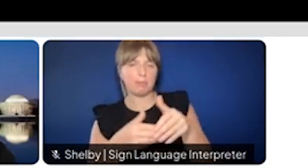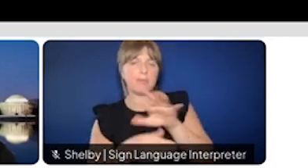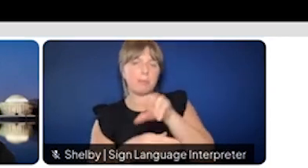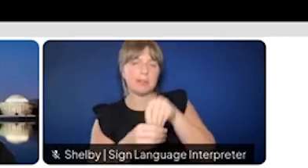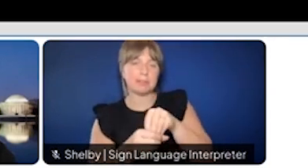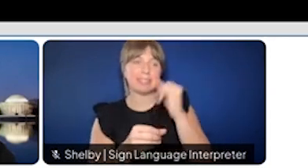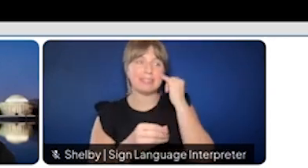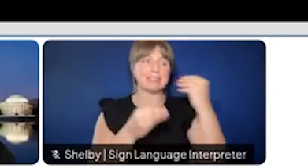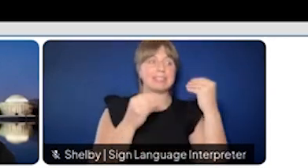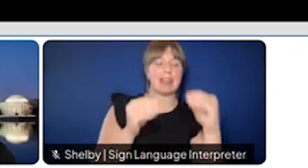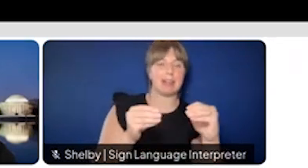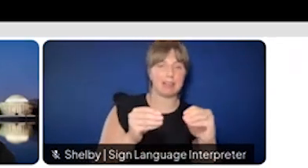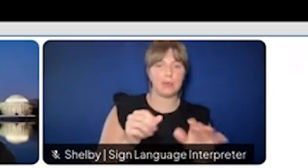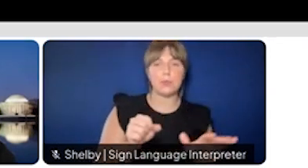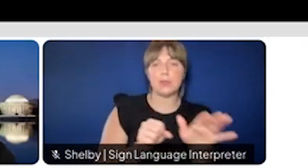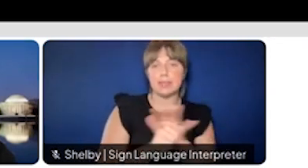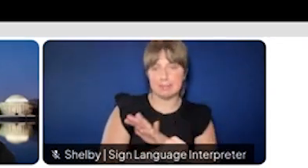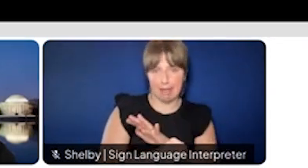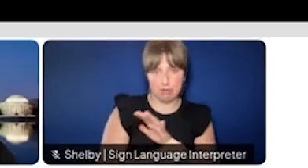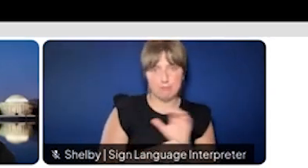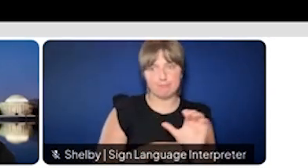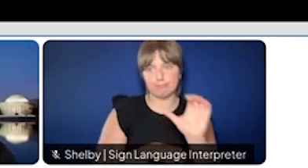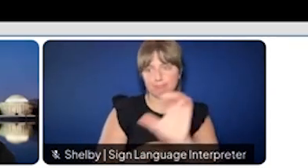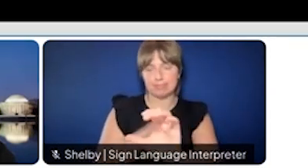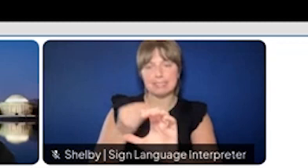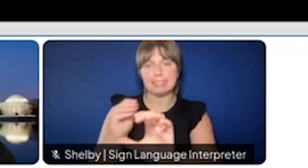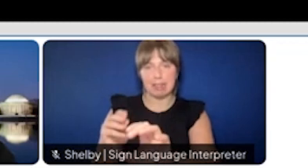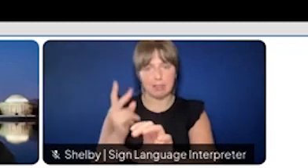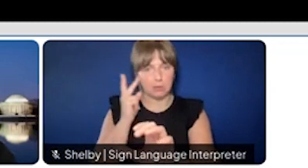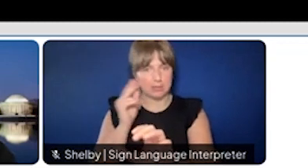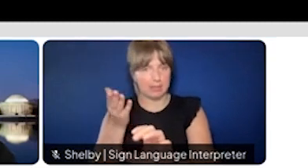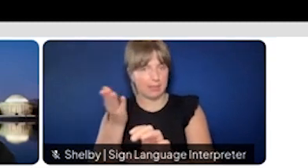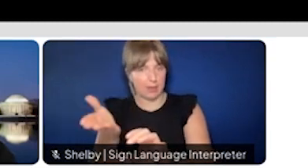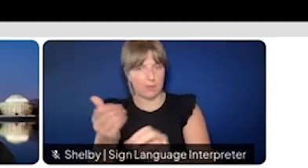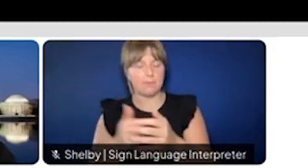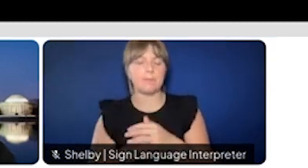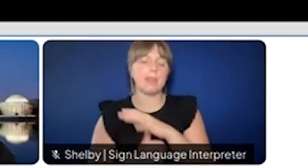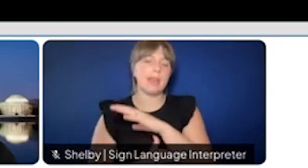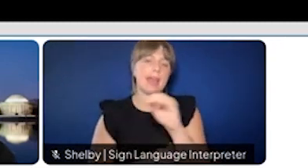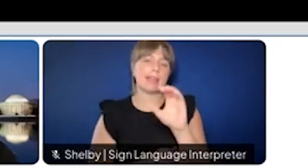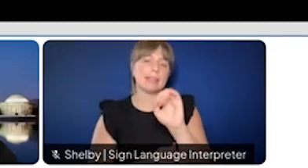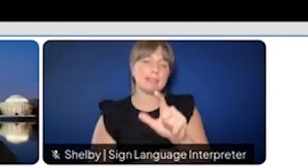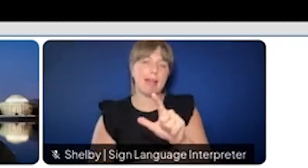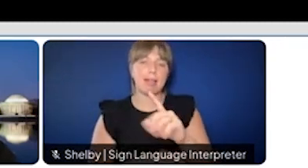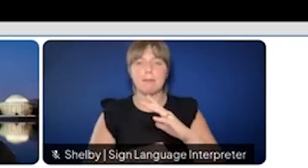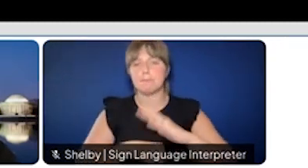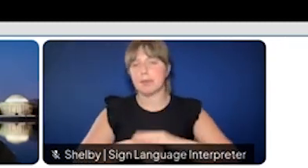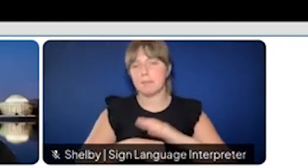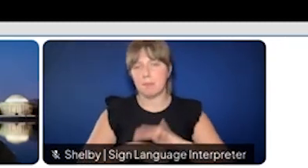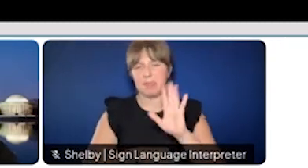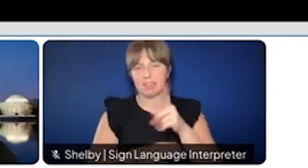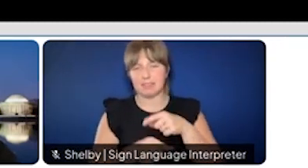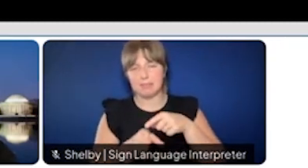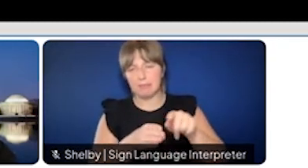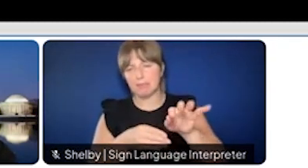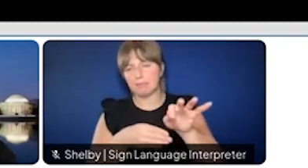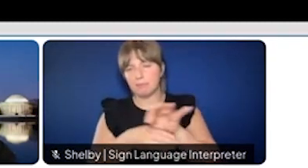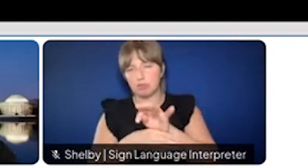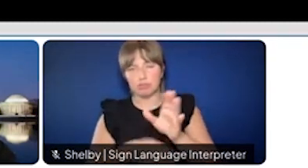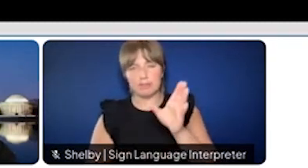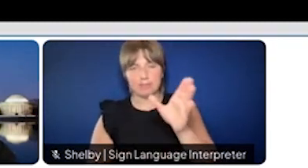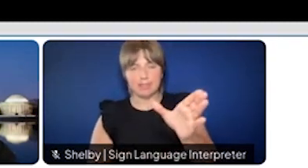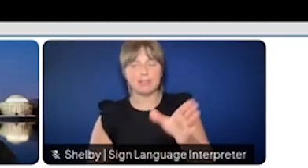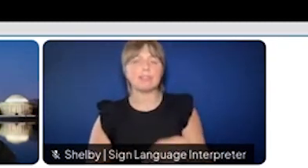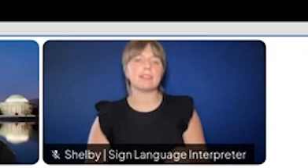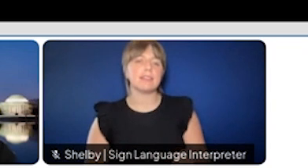position. You're able to do that right there. Then there's also sell minimum. So that's the main functionality. And like I said, in the instructions